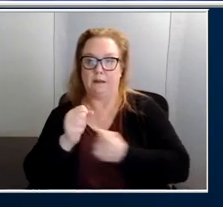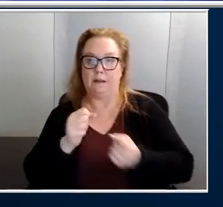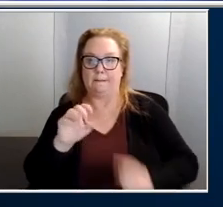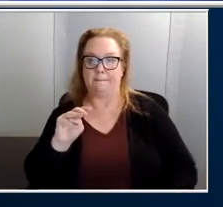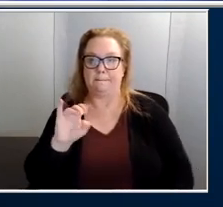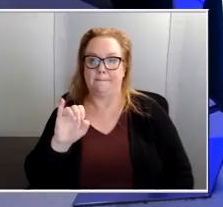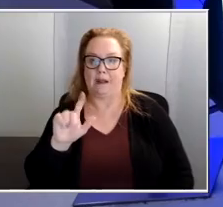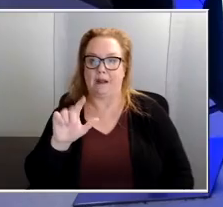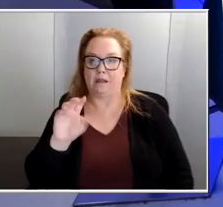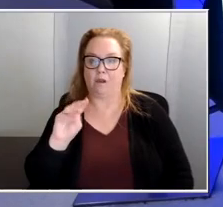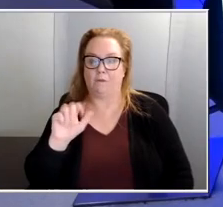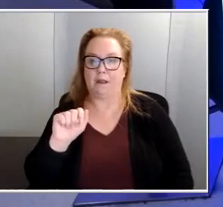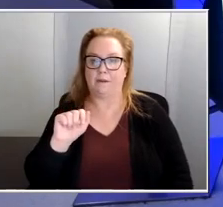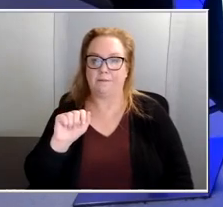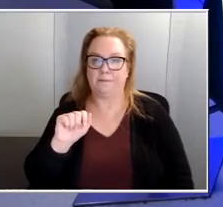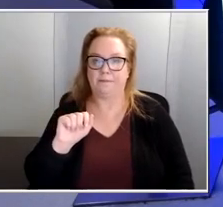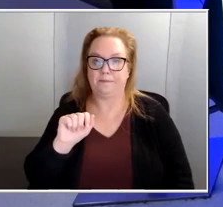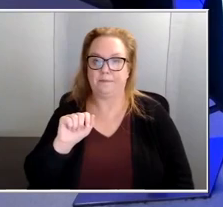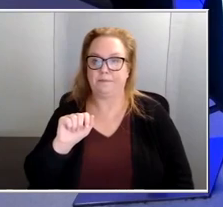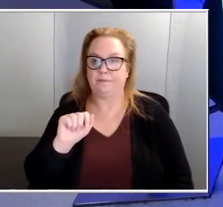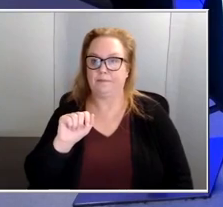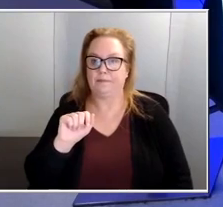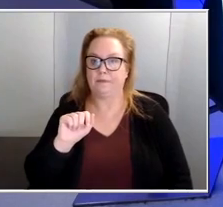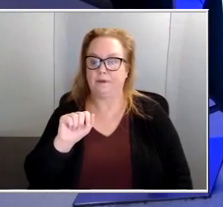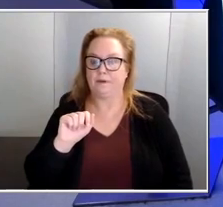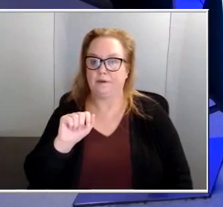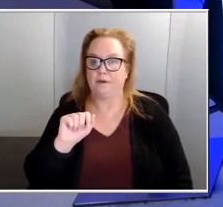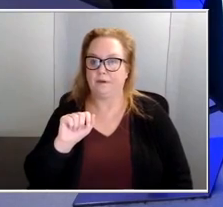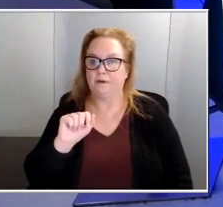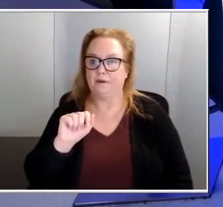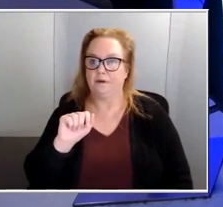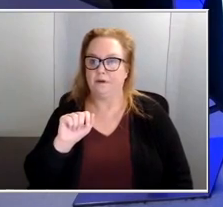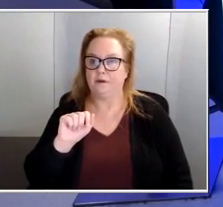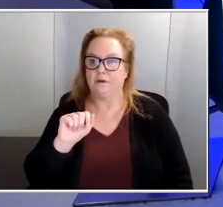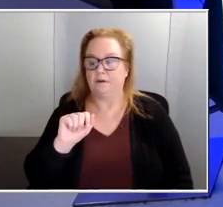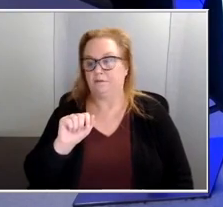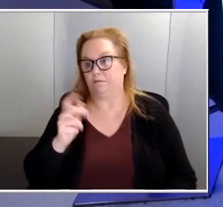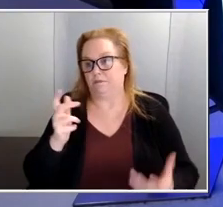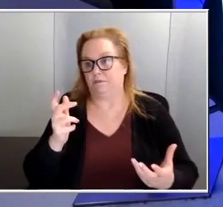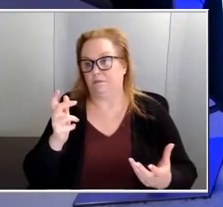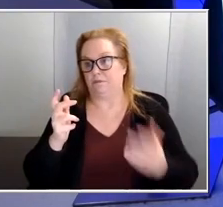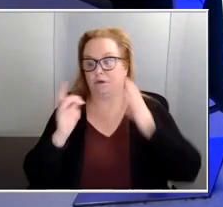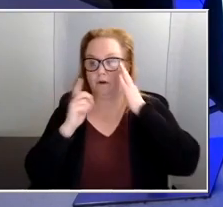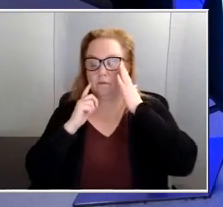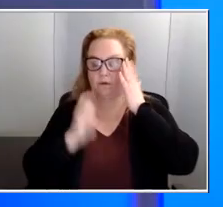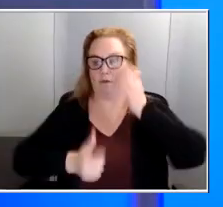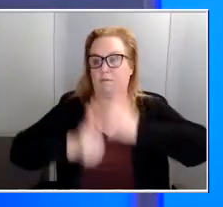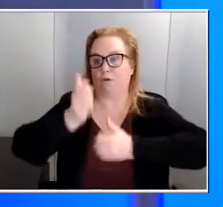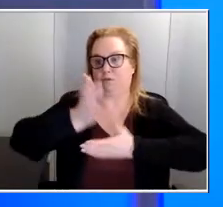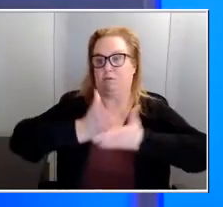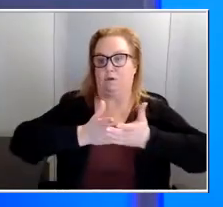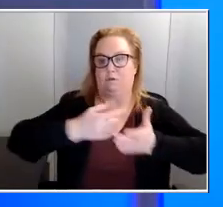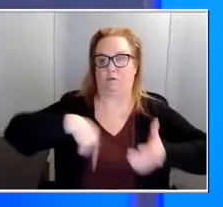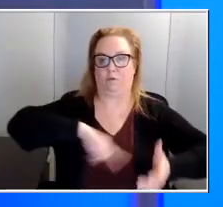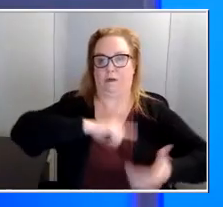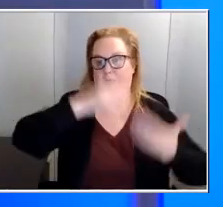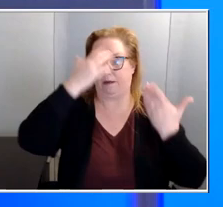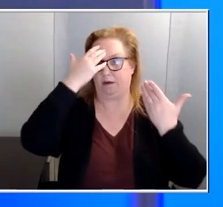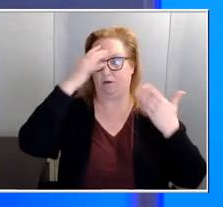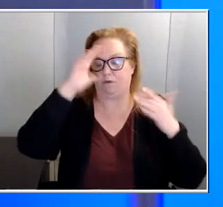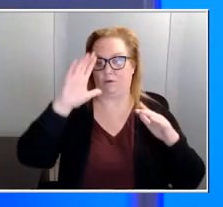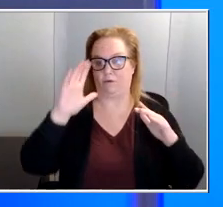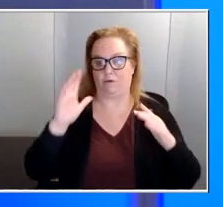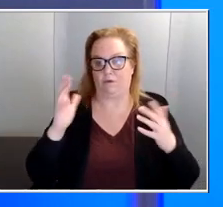of multiple myeloma. Dr. McGuirk, thoughts? I think that for the most part, we don't know what